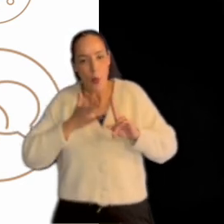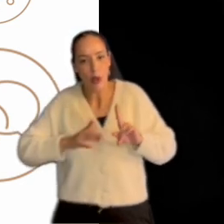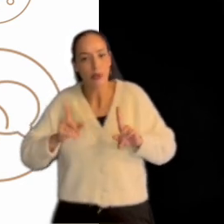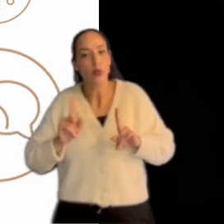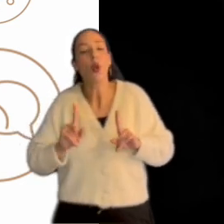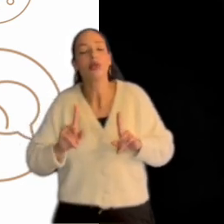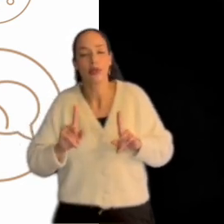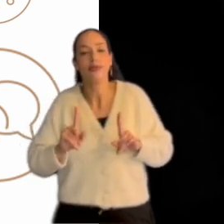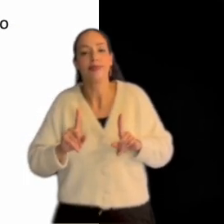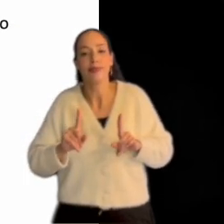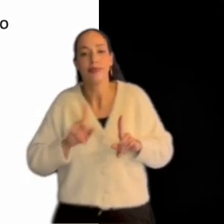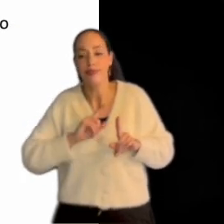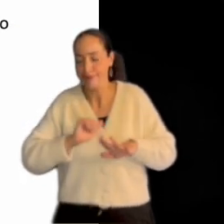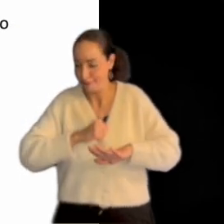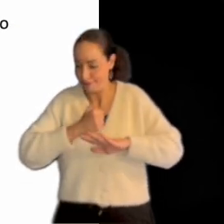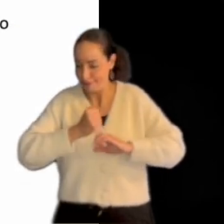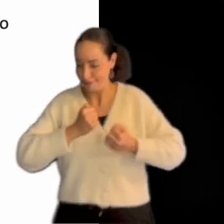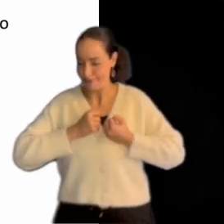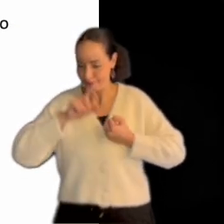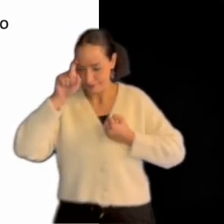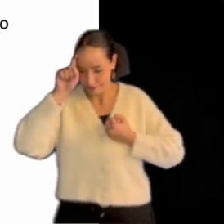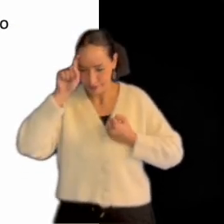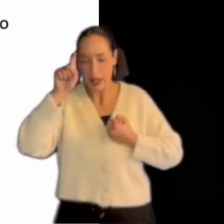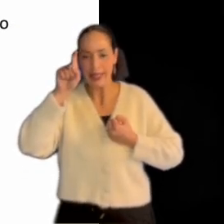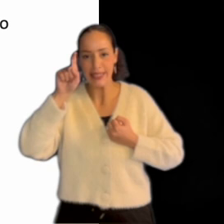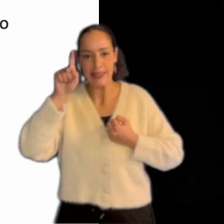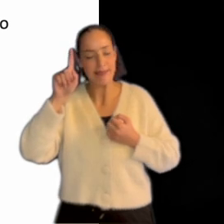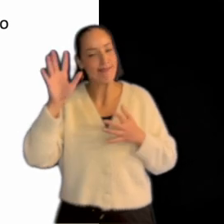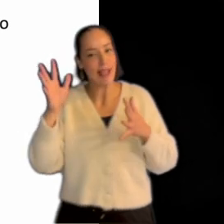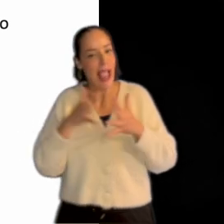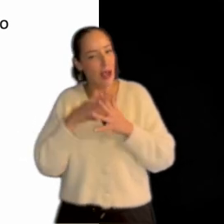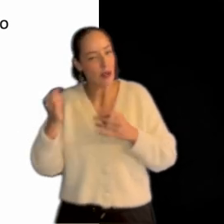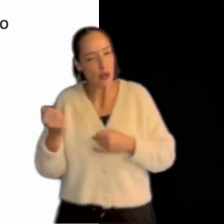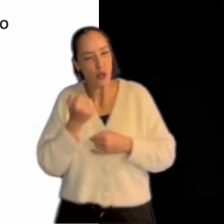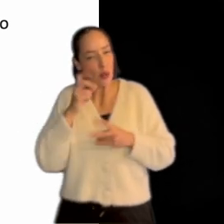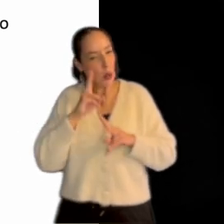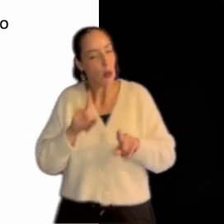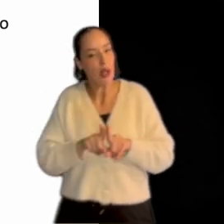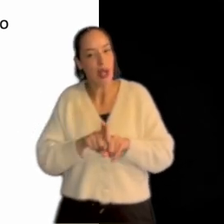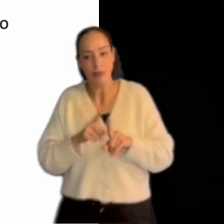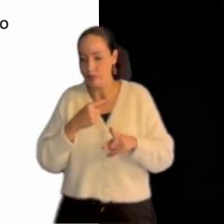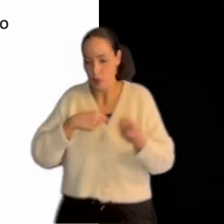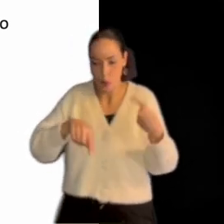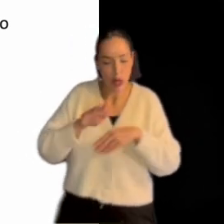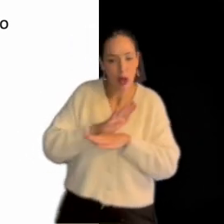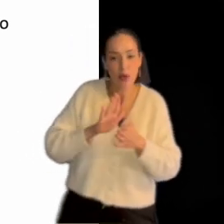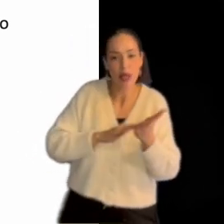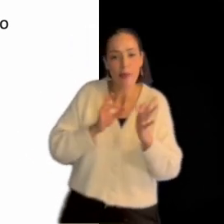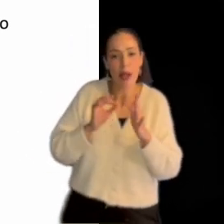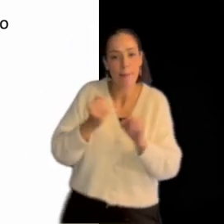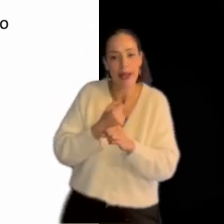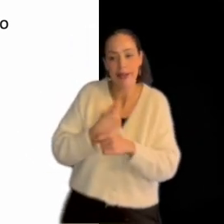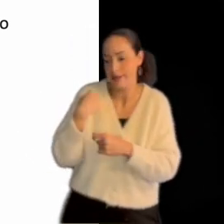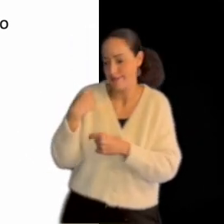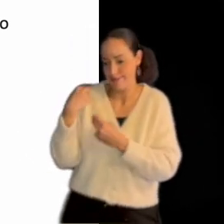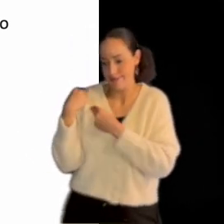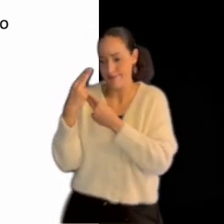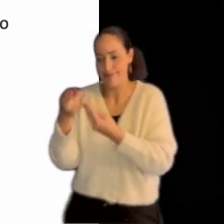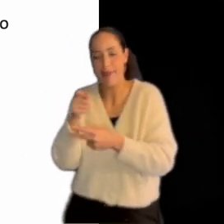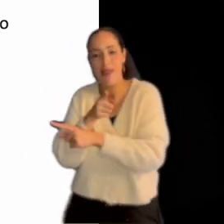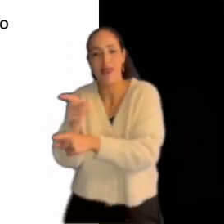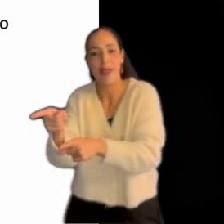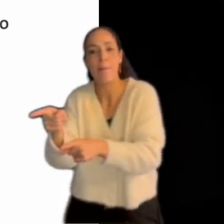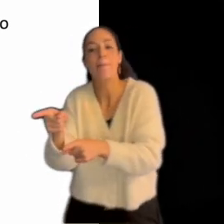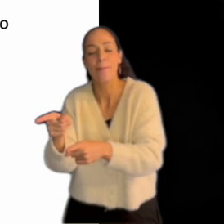are. This stage of intervention shares similarities with other approaches in healthcare, such as the social prescribing model,